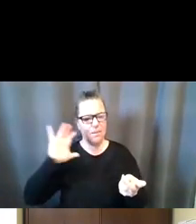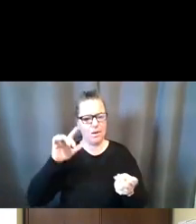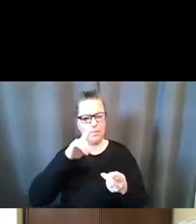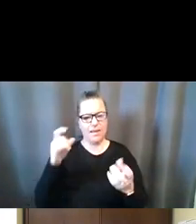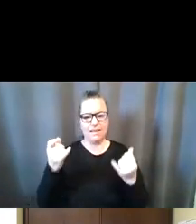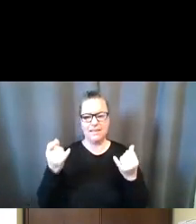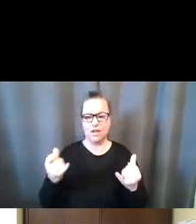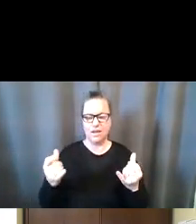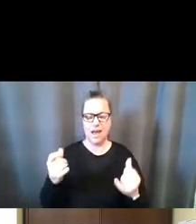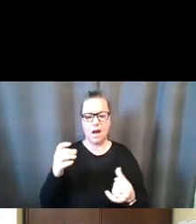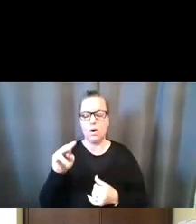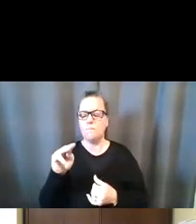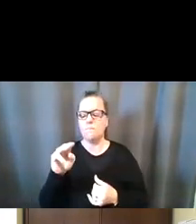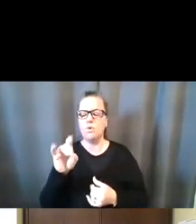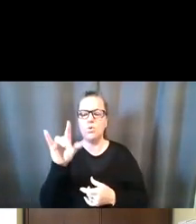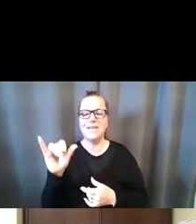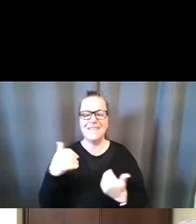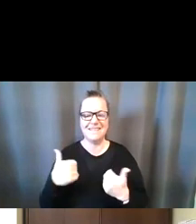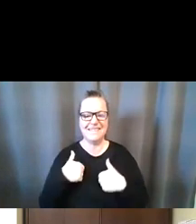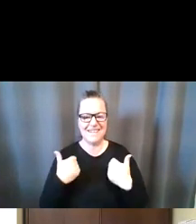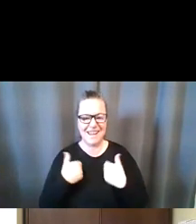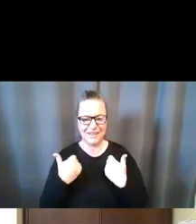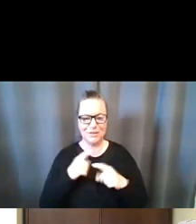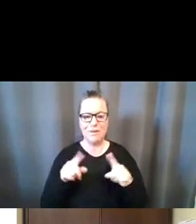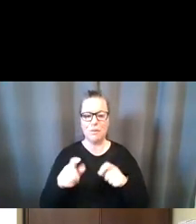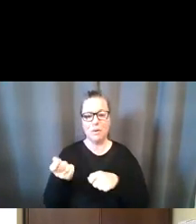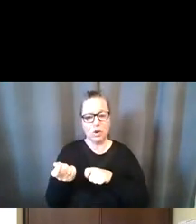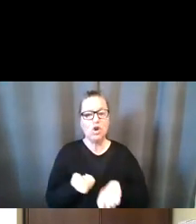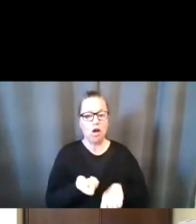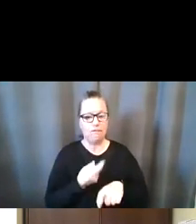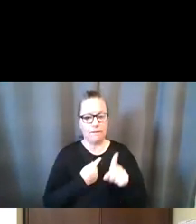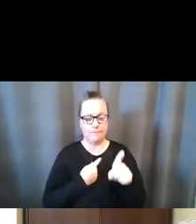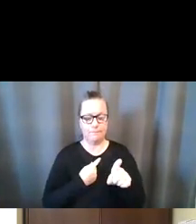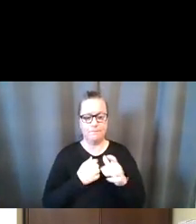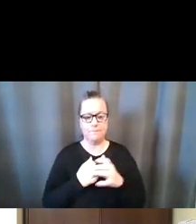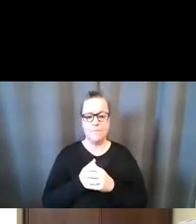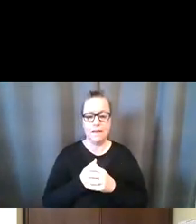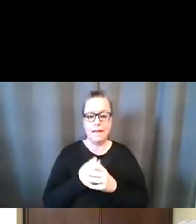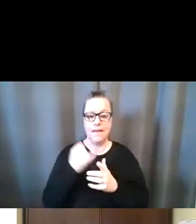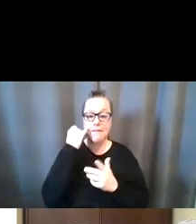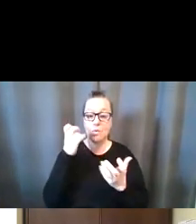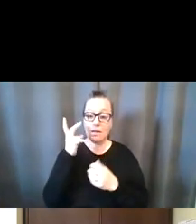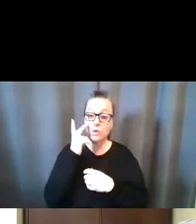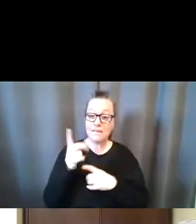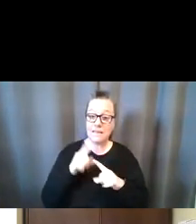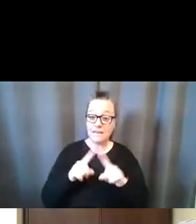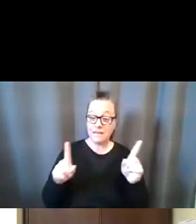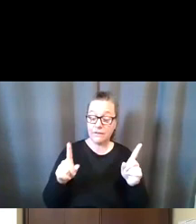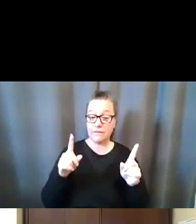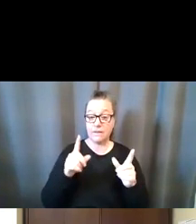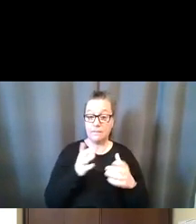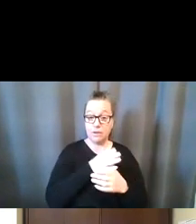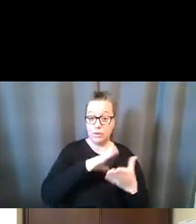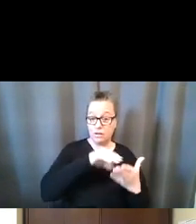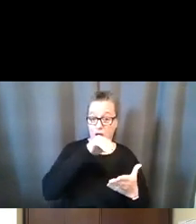now moody teenagers, but that's us at a golf course. If you want to see the difference between knowledge and ability, you can